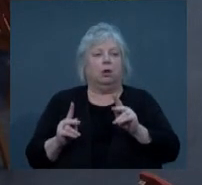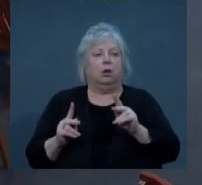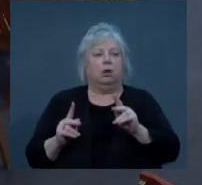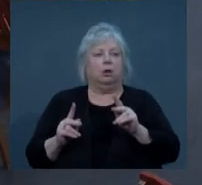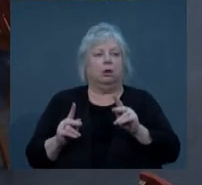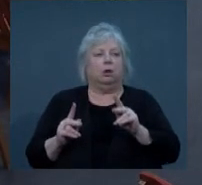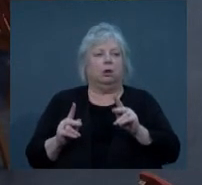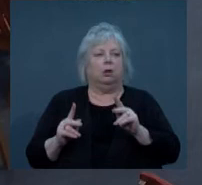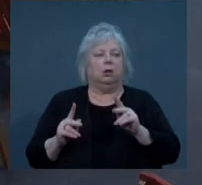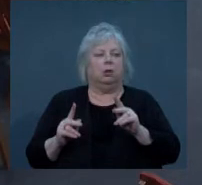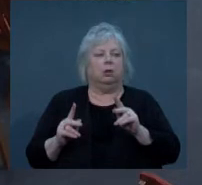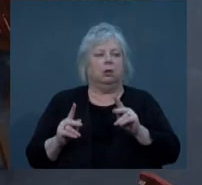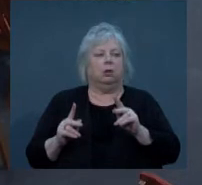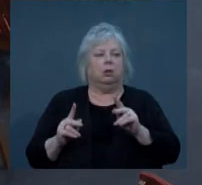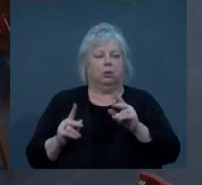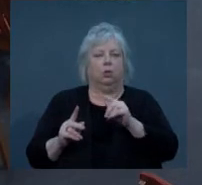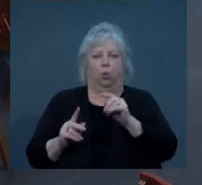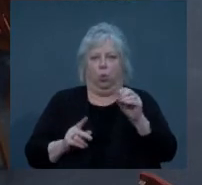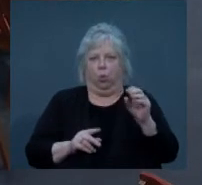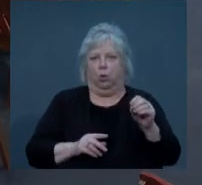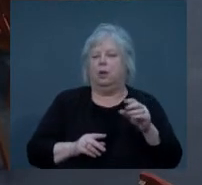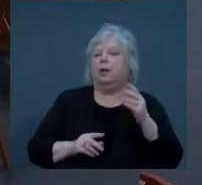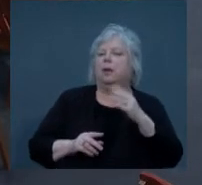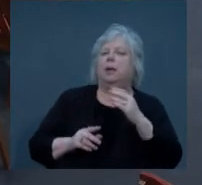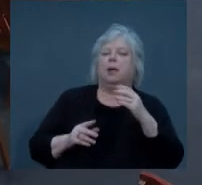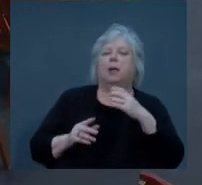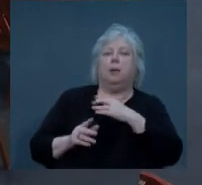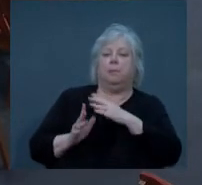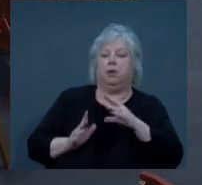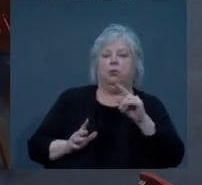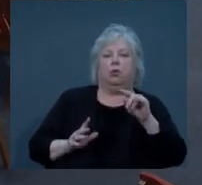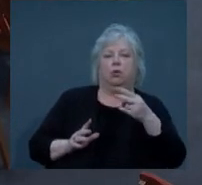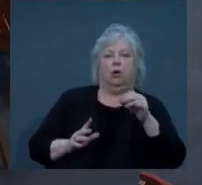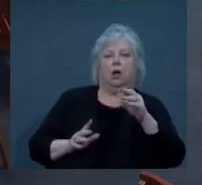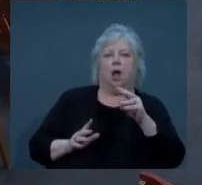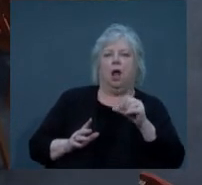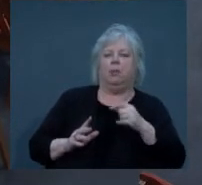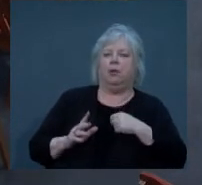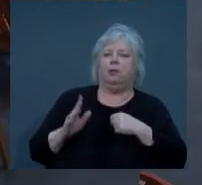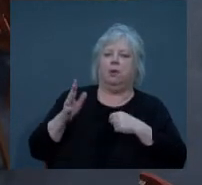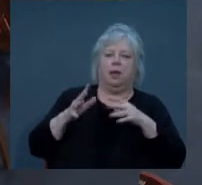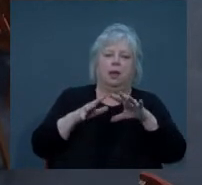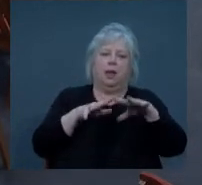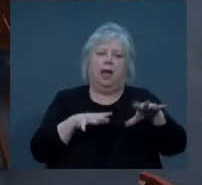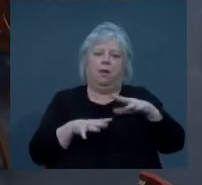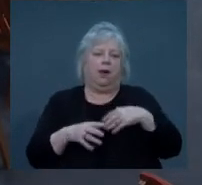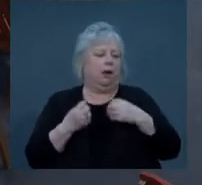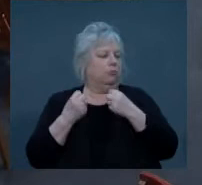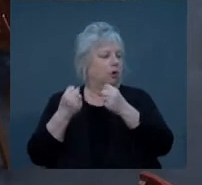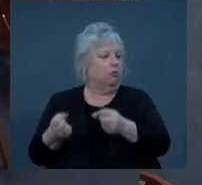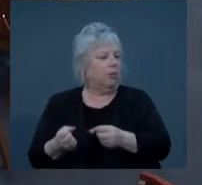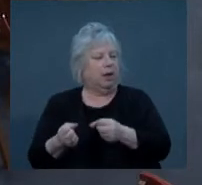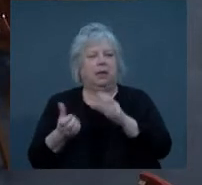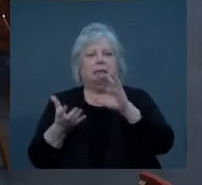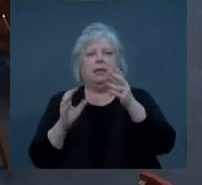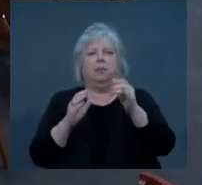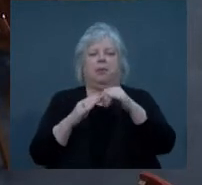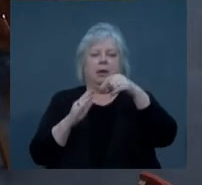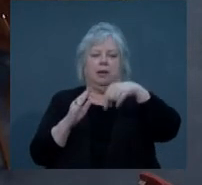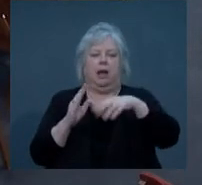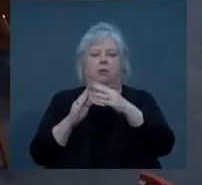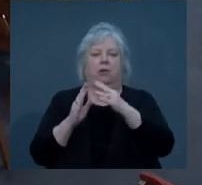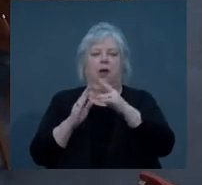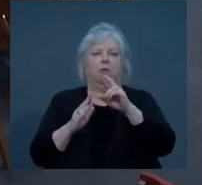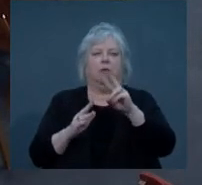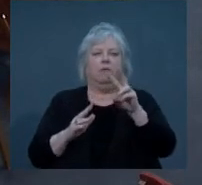Commissioner Thomas had a question, I think. I went by that area as well, and it seems the downtown River Market area is kind of